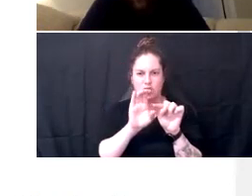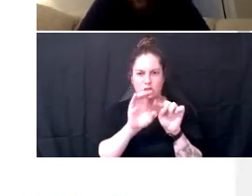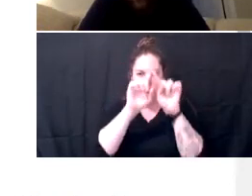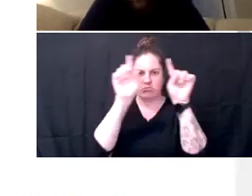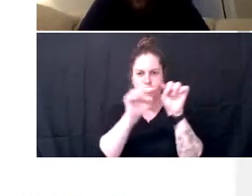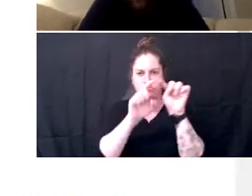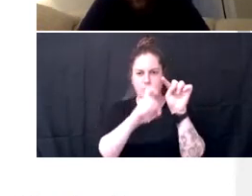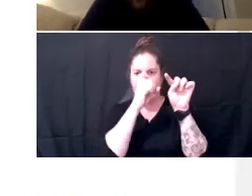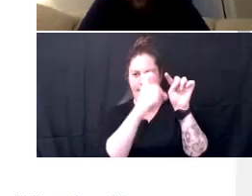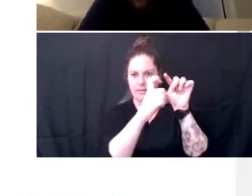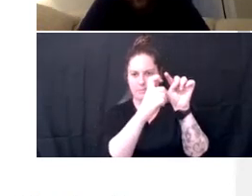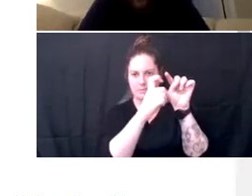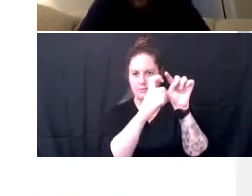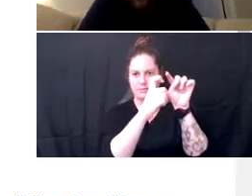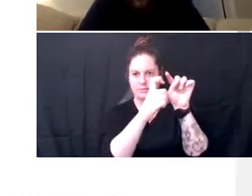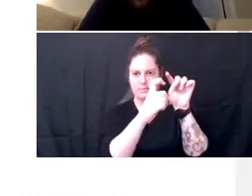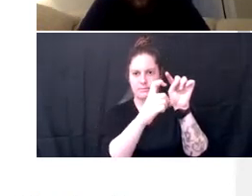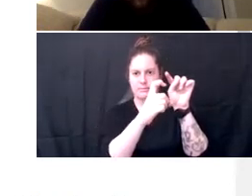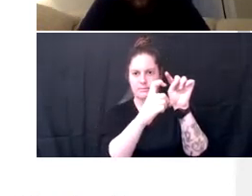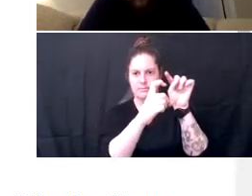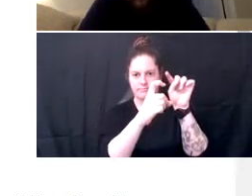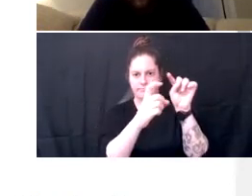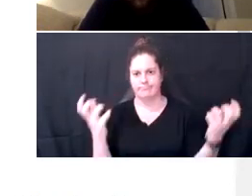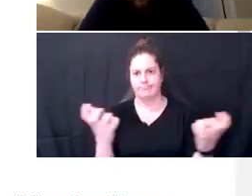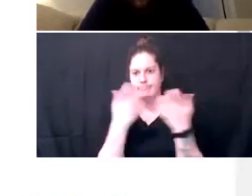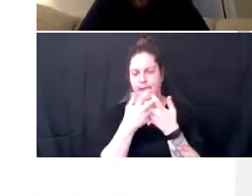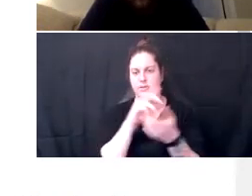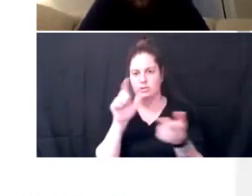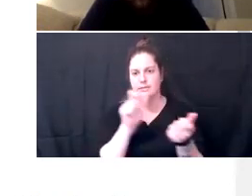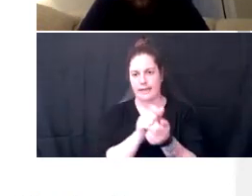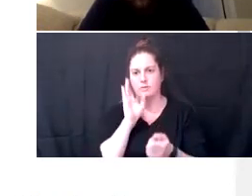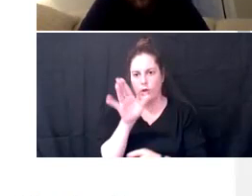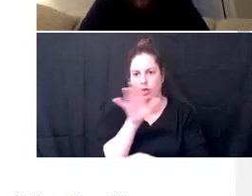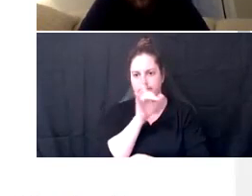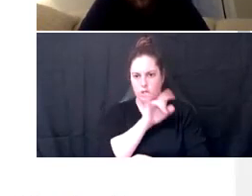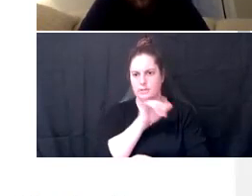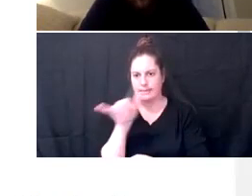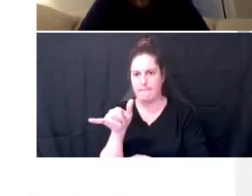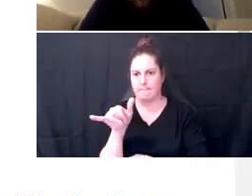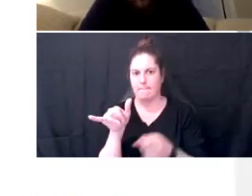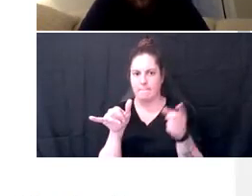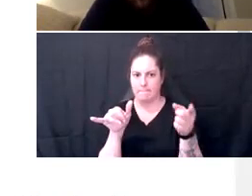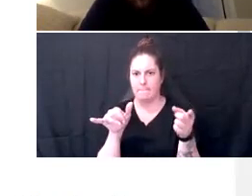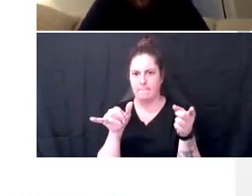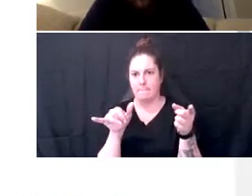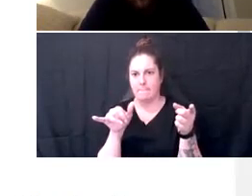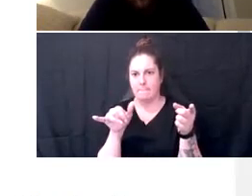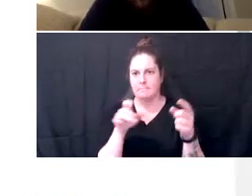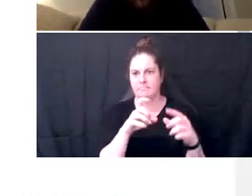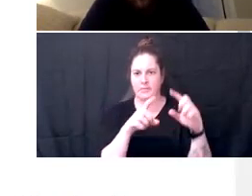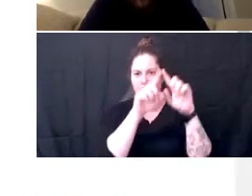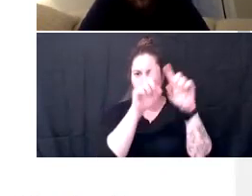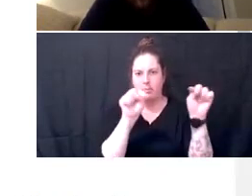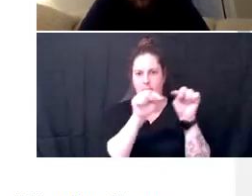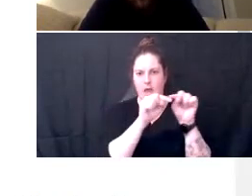app, because the logo will look just like the one that you see here. Okay. So now you know what you're looking for.